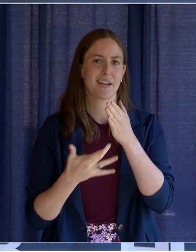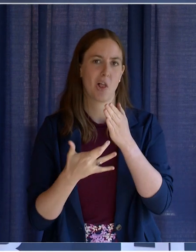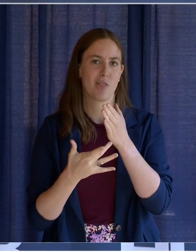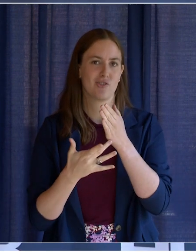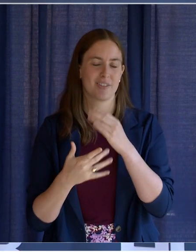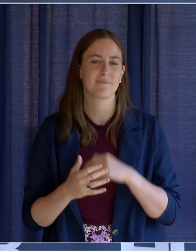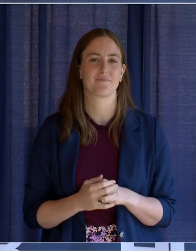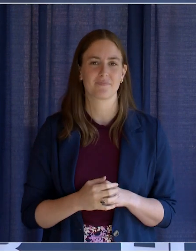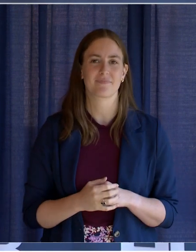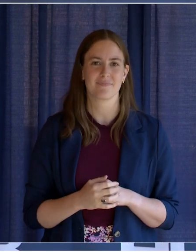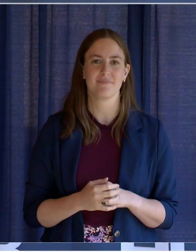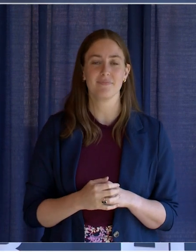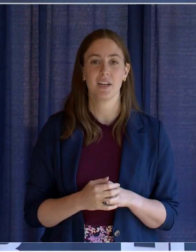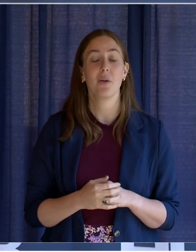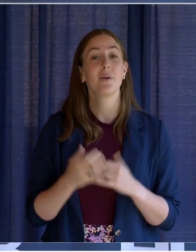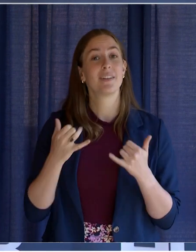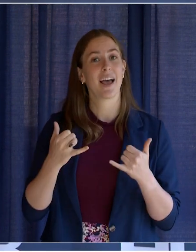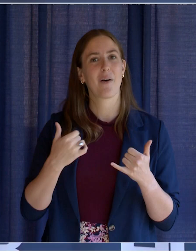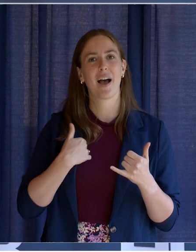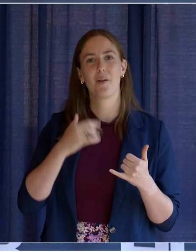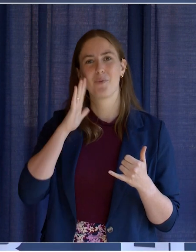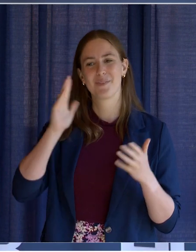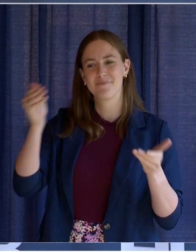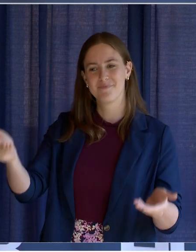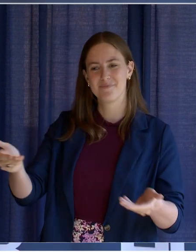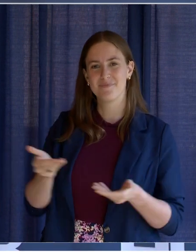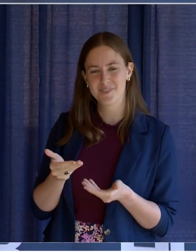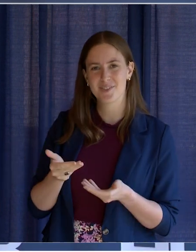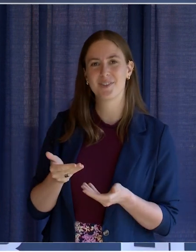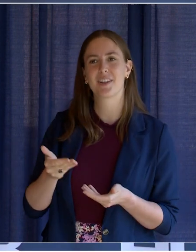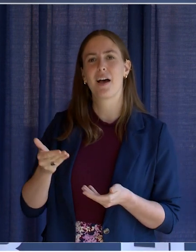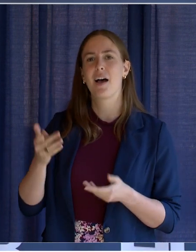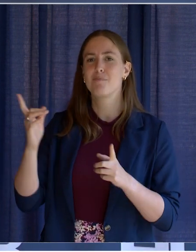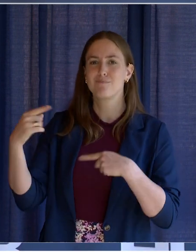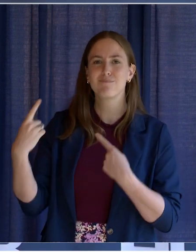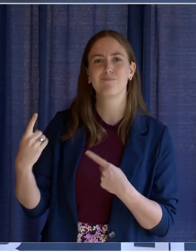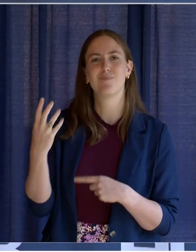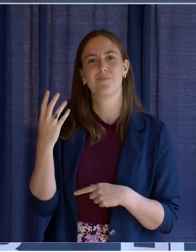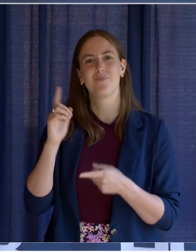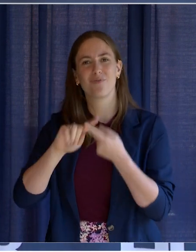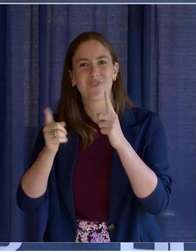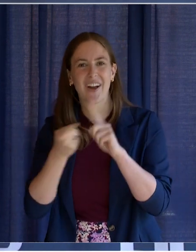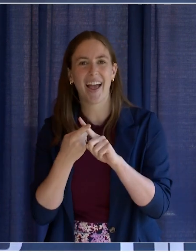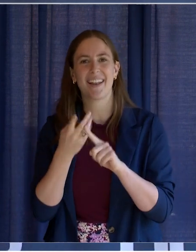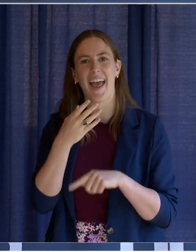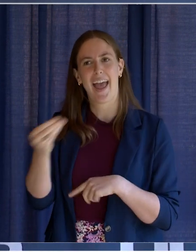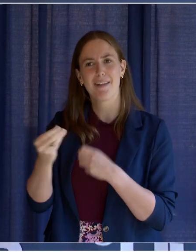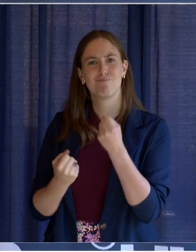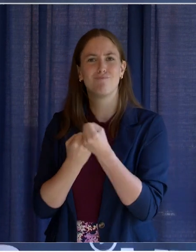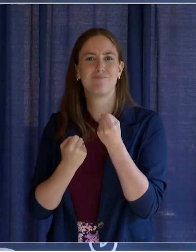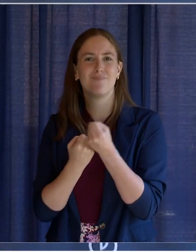the honor of introducing a longtime friend and champion of Virtru, DC Mayor Muriel Bowser.